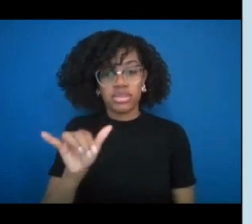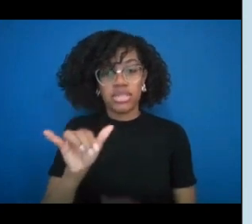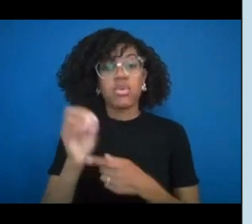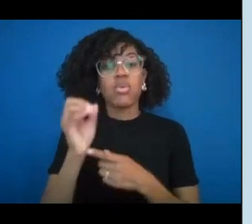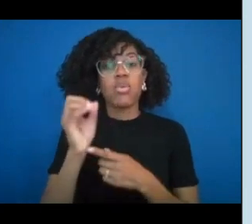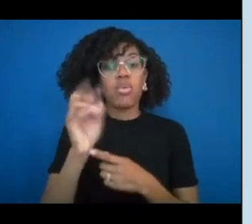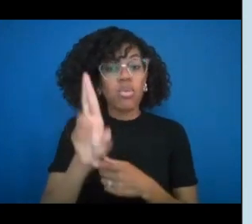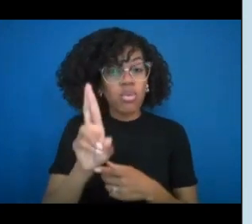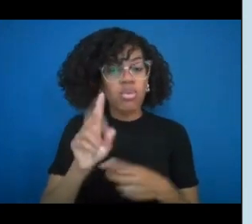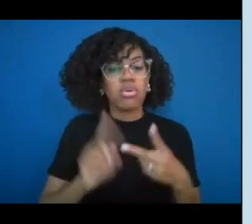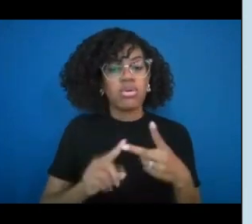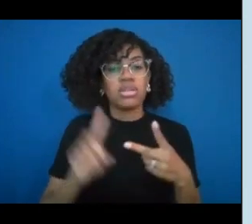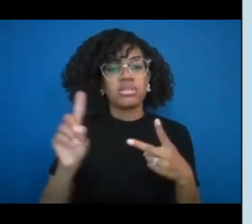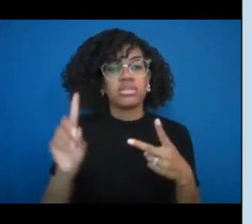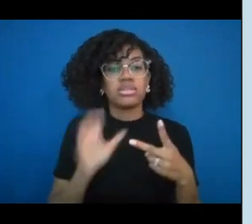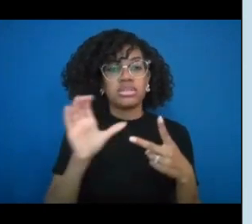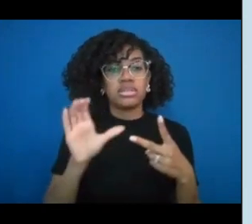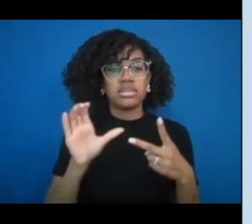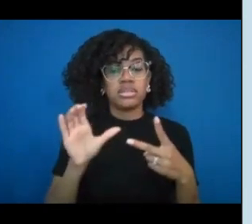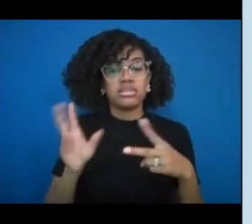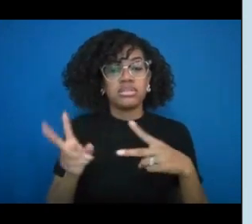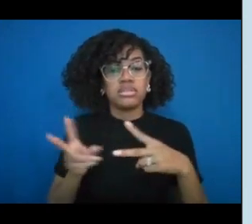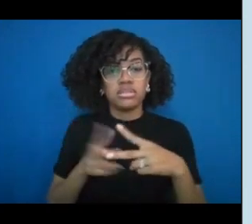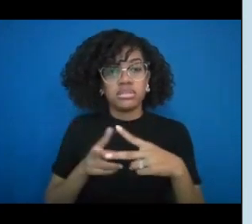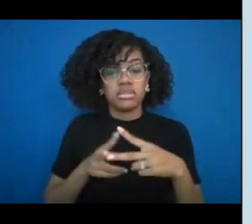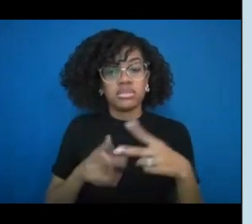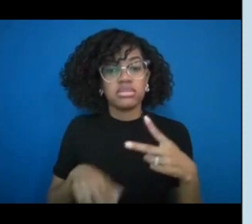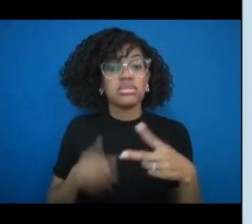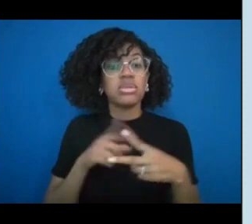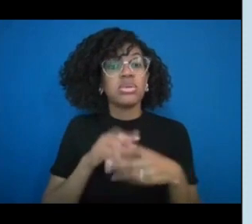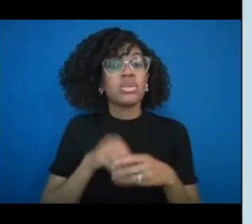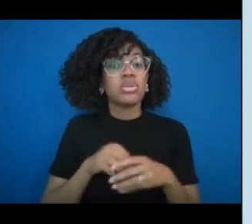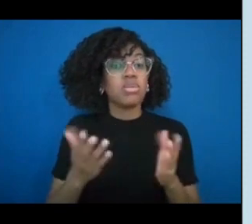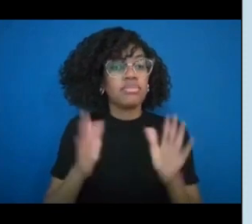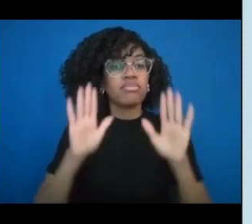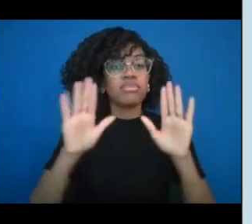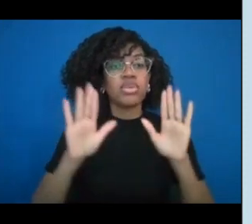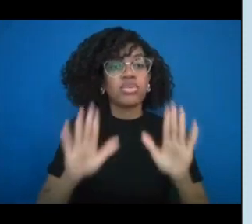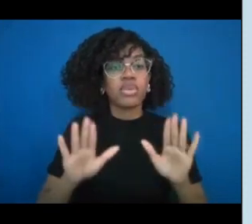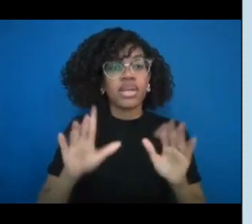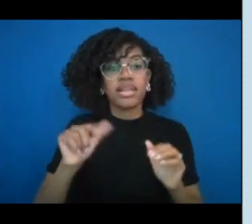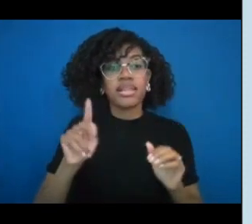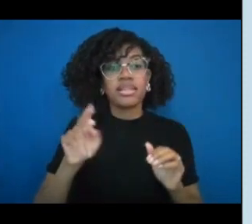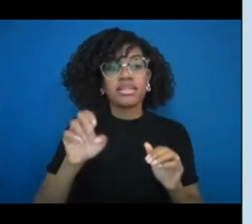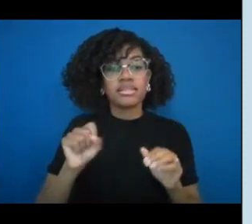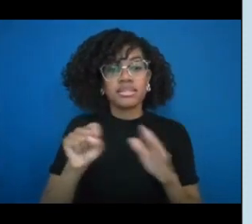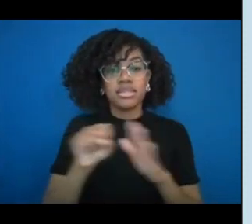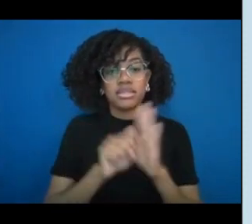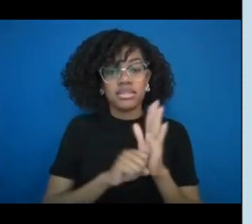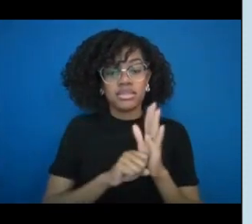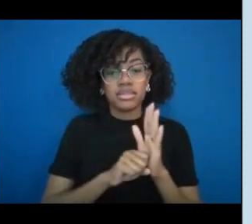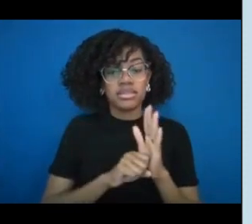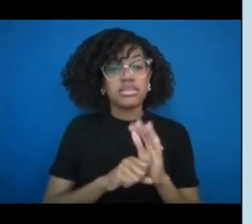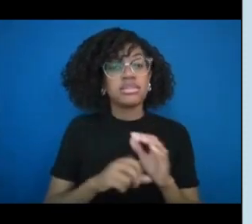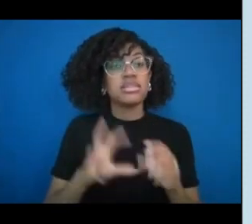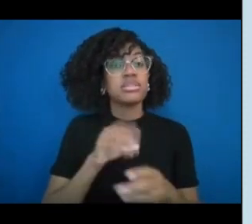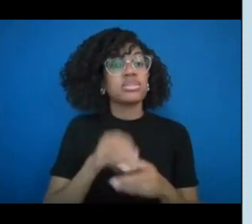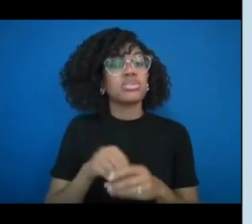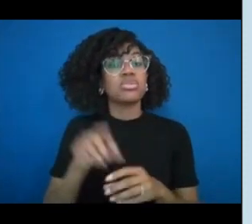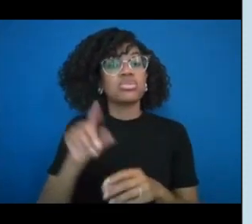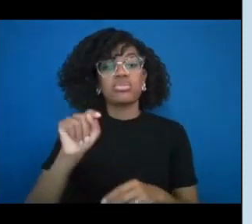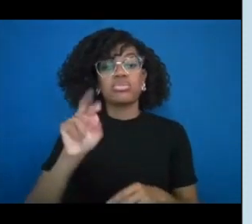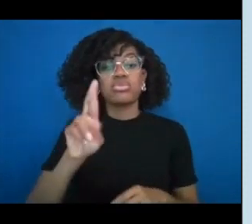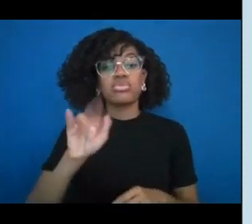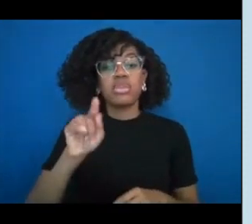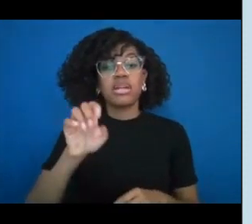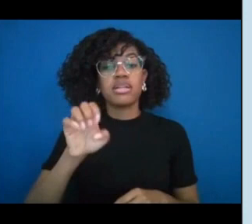This includes the Great Lakes states. It also includes tribes whose sovereign territory falls